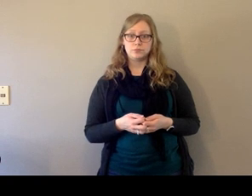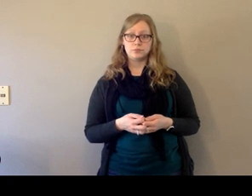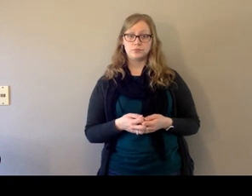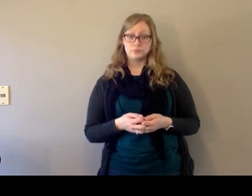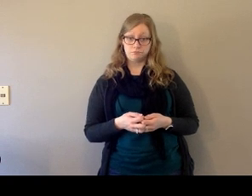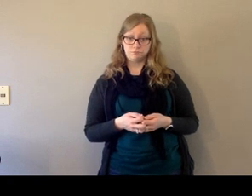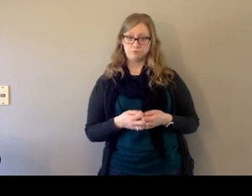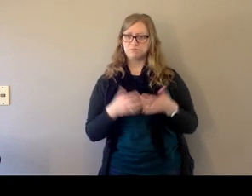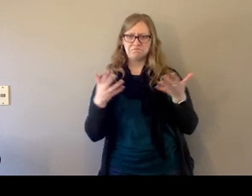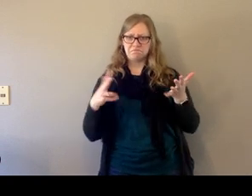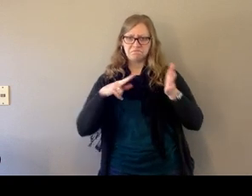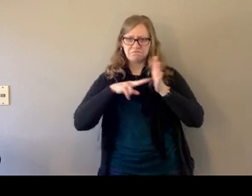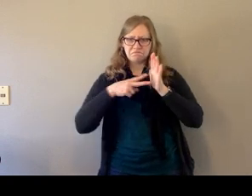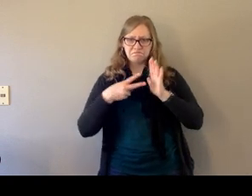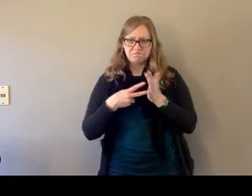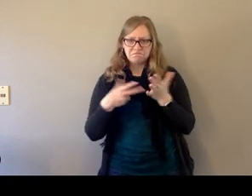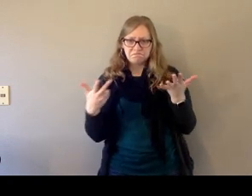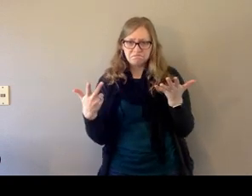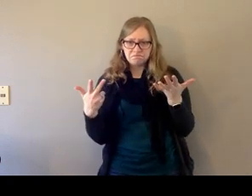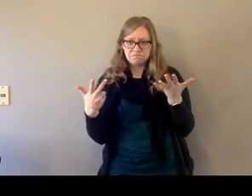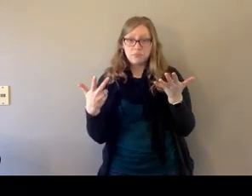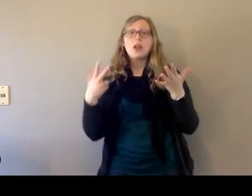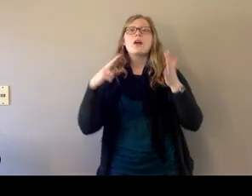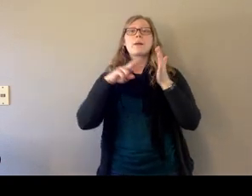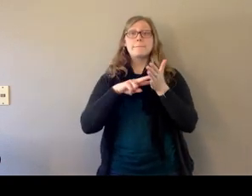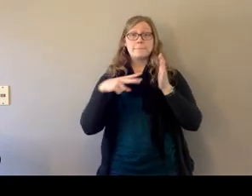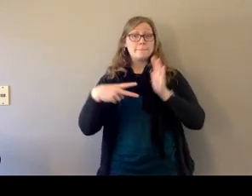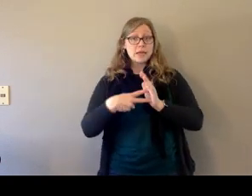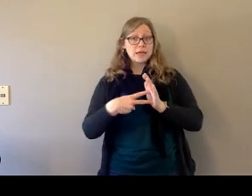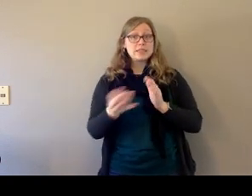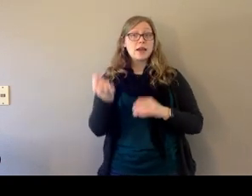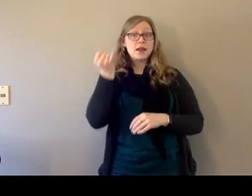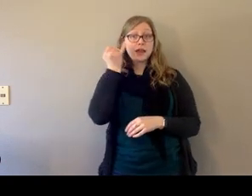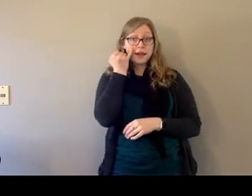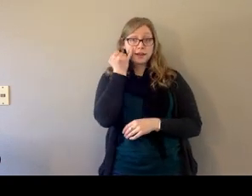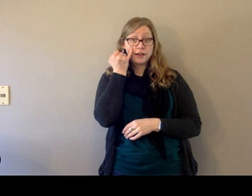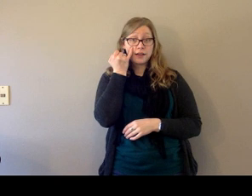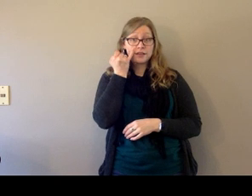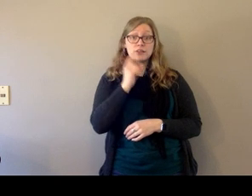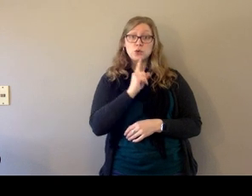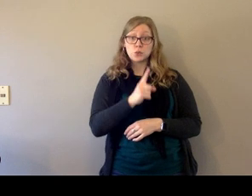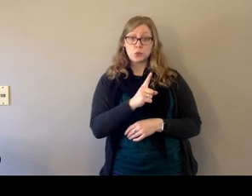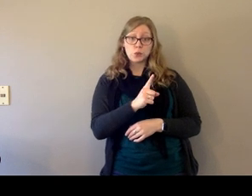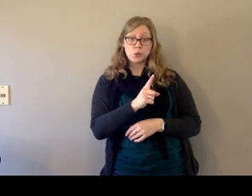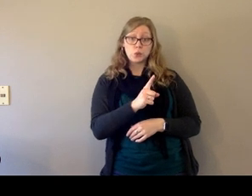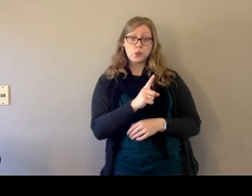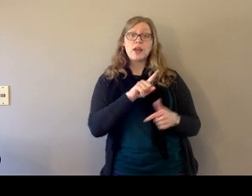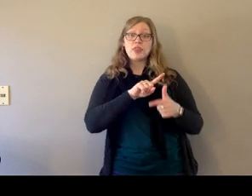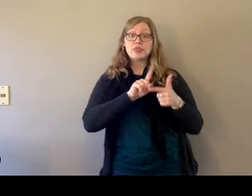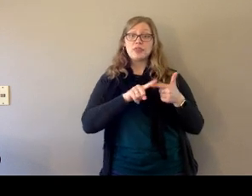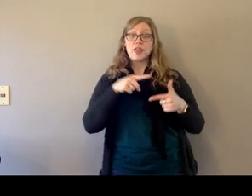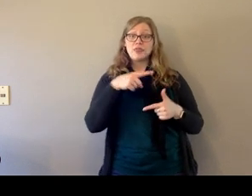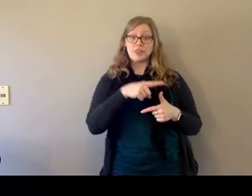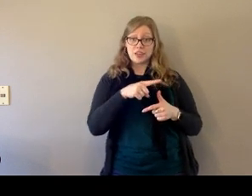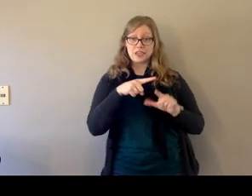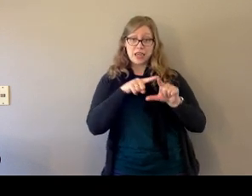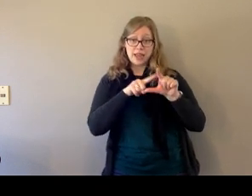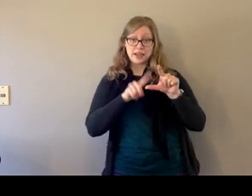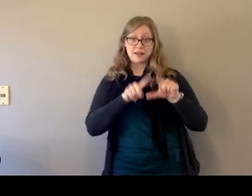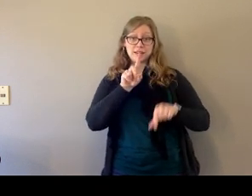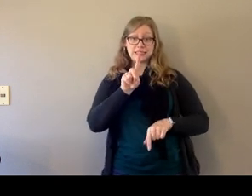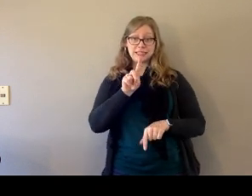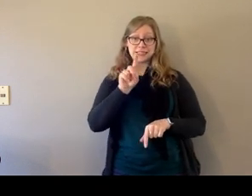All right. So what does that mean? Well, it means that if that is true, then this angle